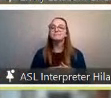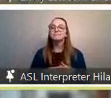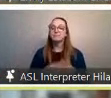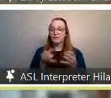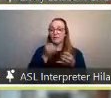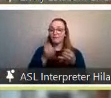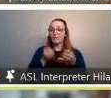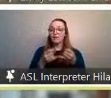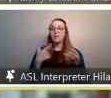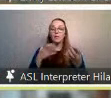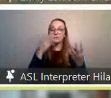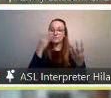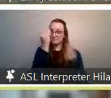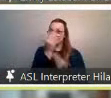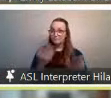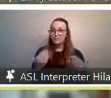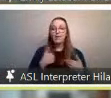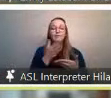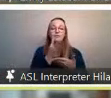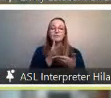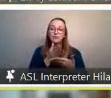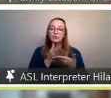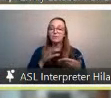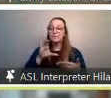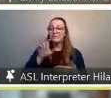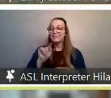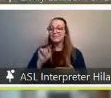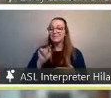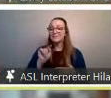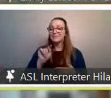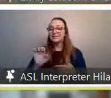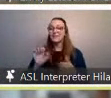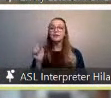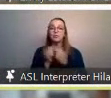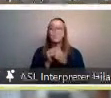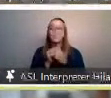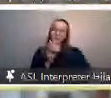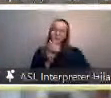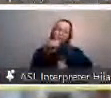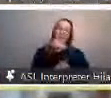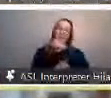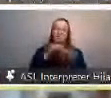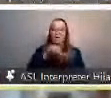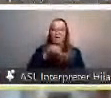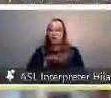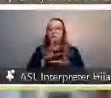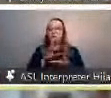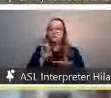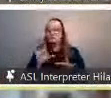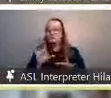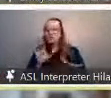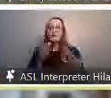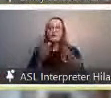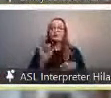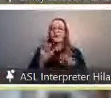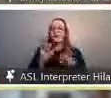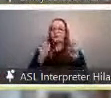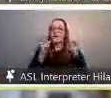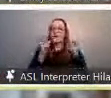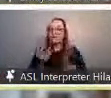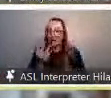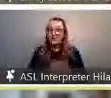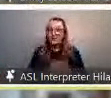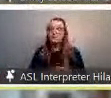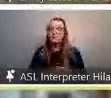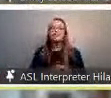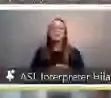like to point out that there's a section of CET with foundational documents, such as a list of Title V quality standards